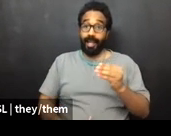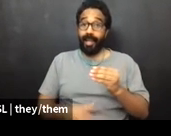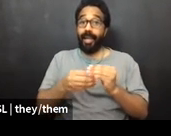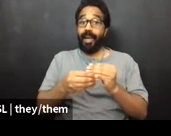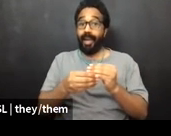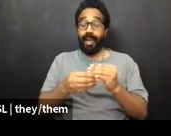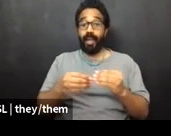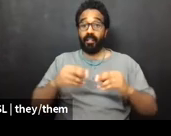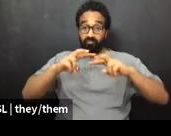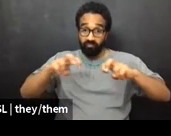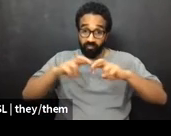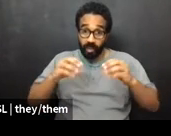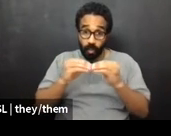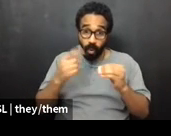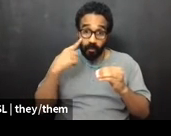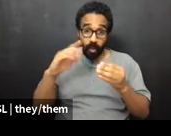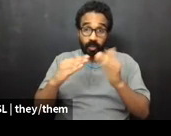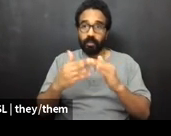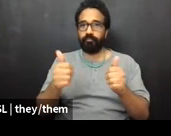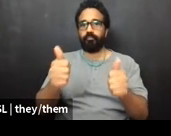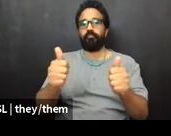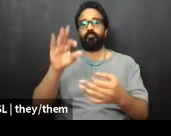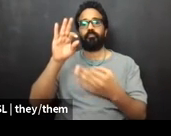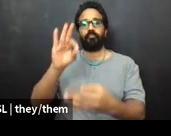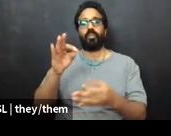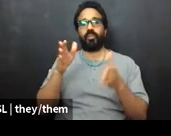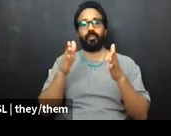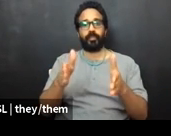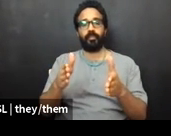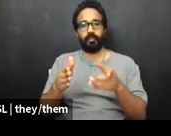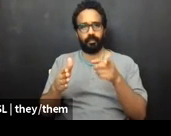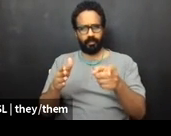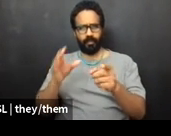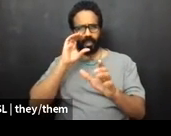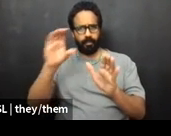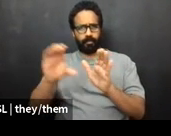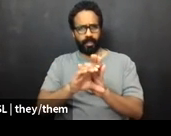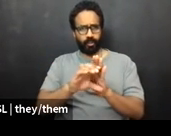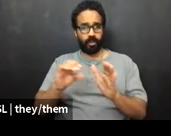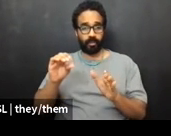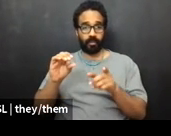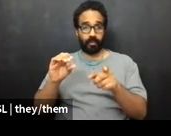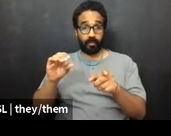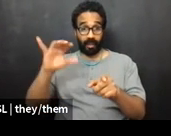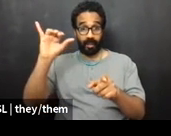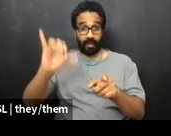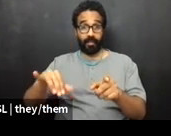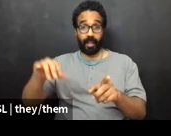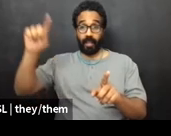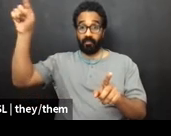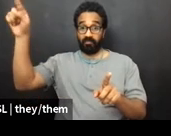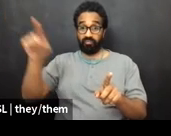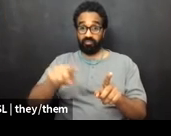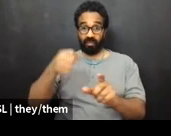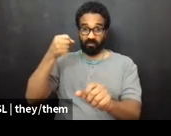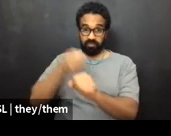in our communities. Now, you might be seeing a pretty interesting GIF image here, and it's supposed to be a little bit of a lighter moment.